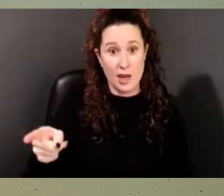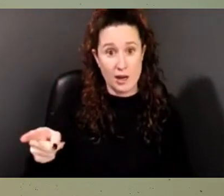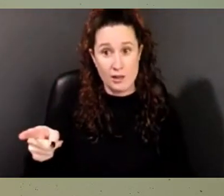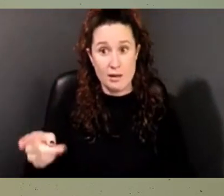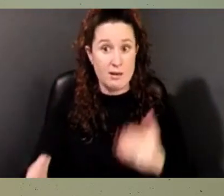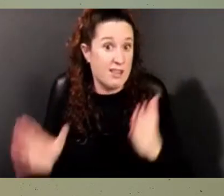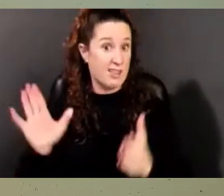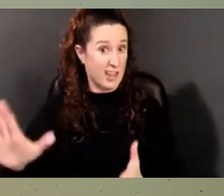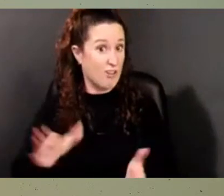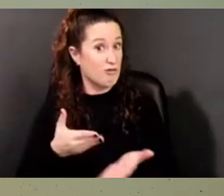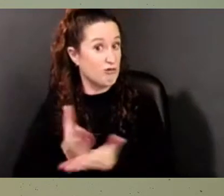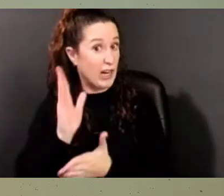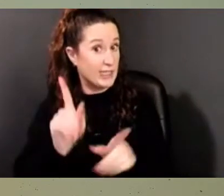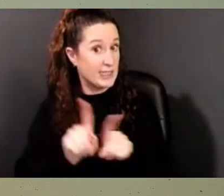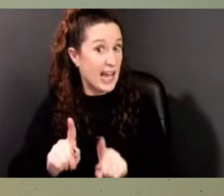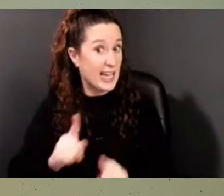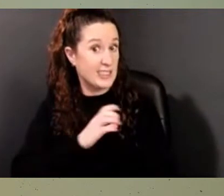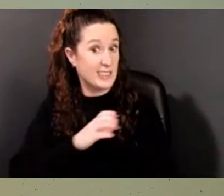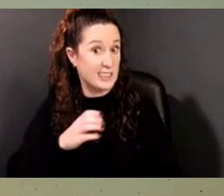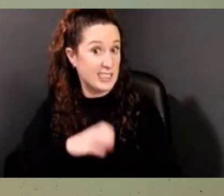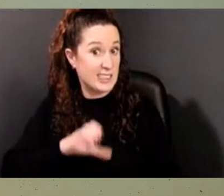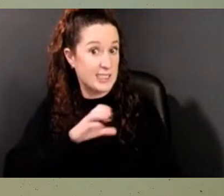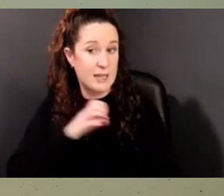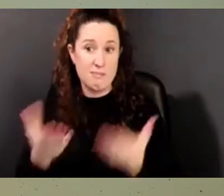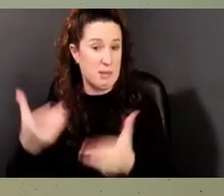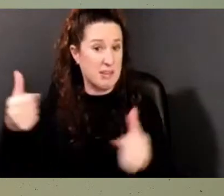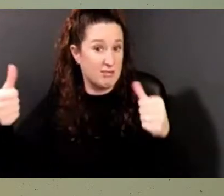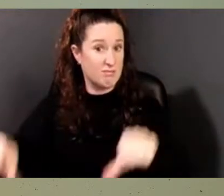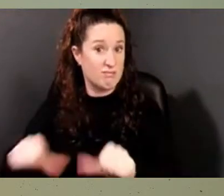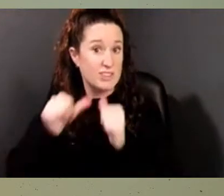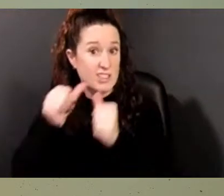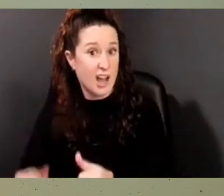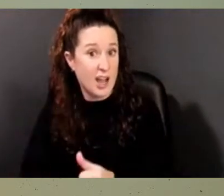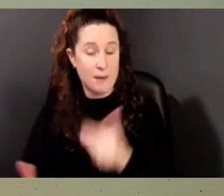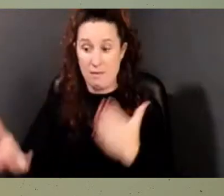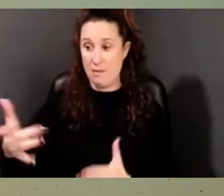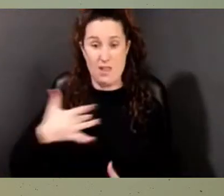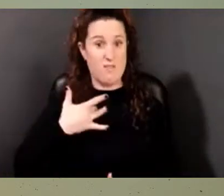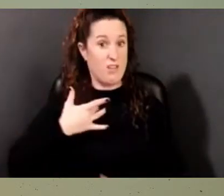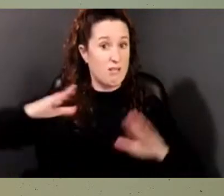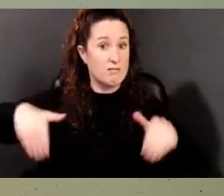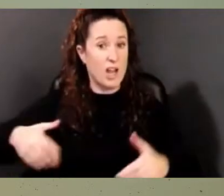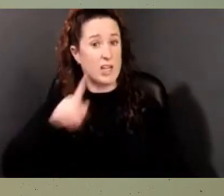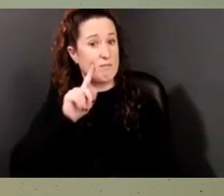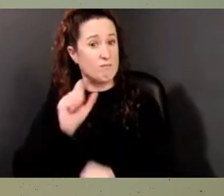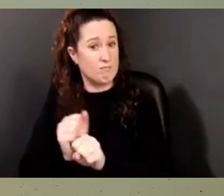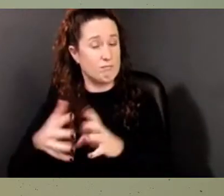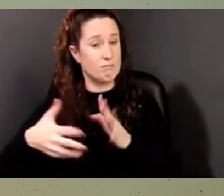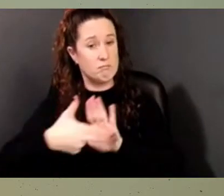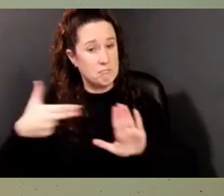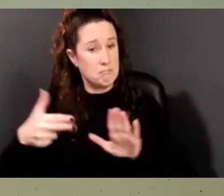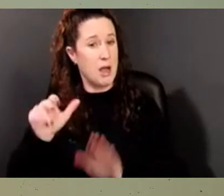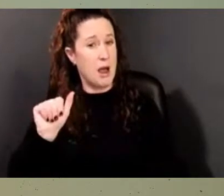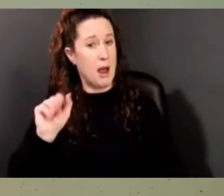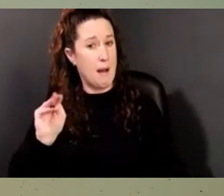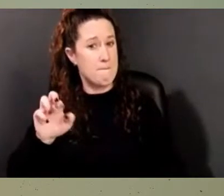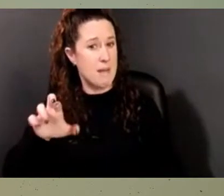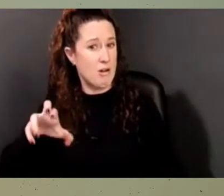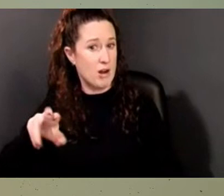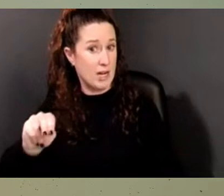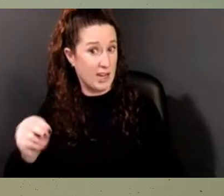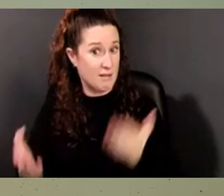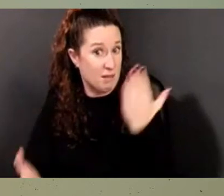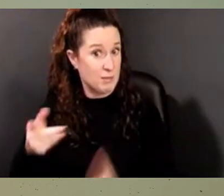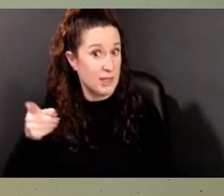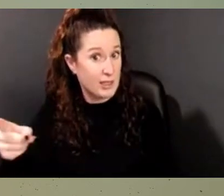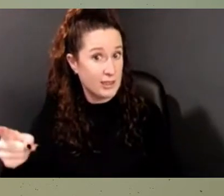as citizens and may not have thought themselves as Americans. So after careful consideration, we